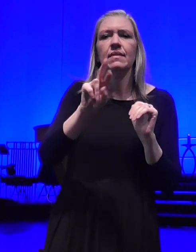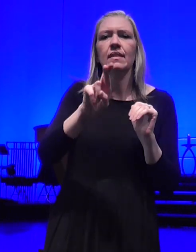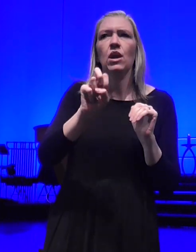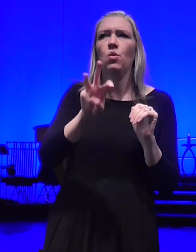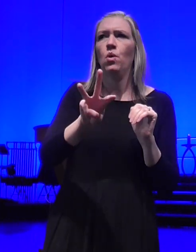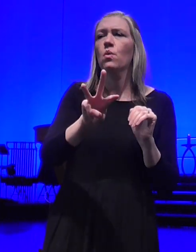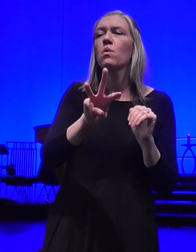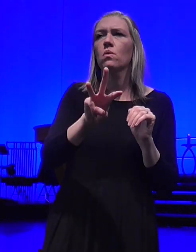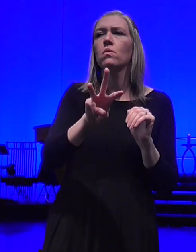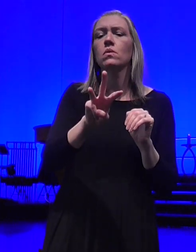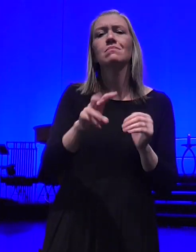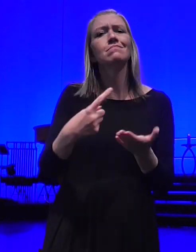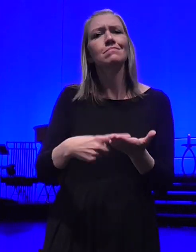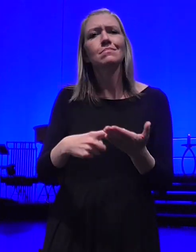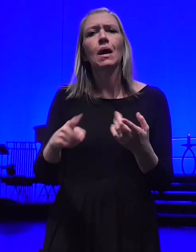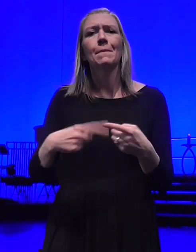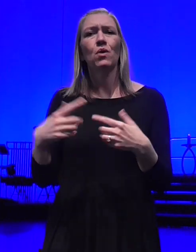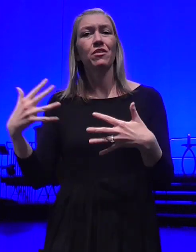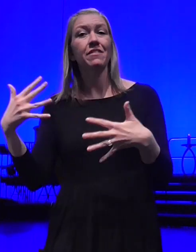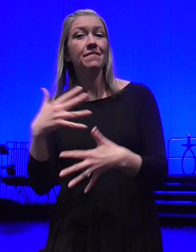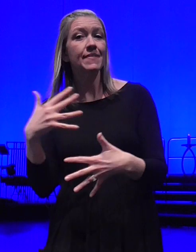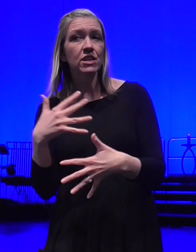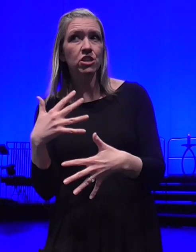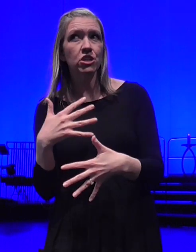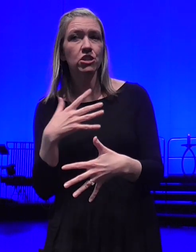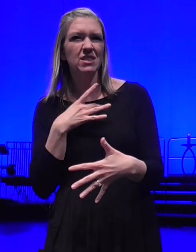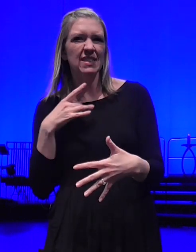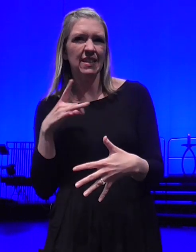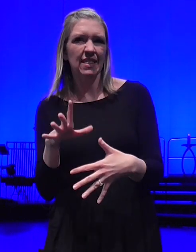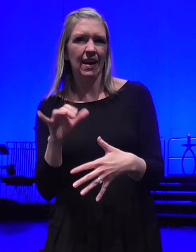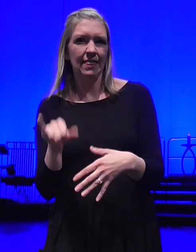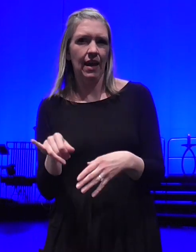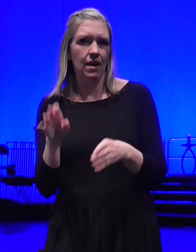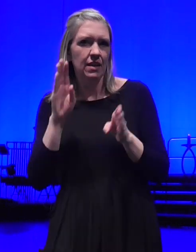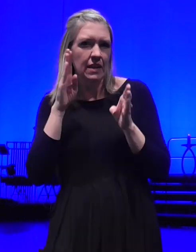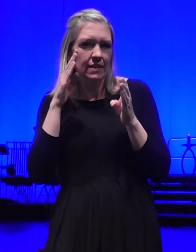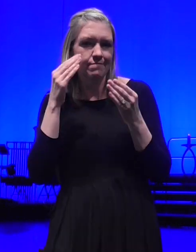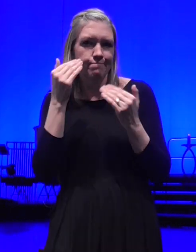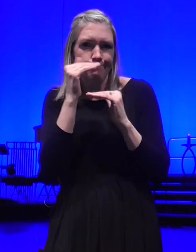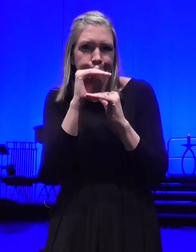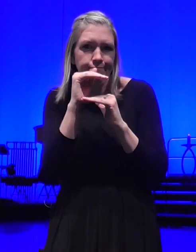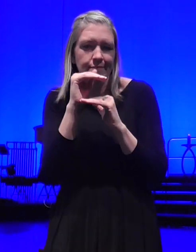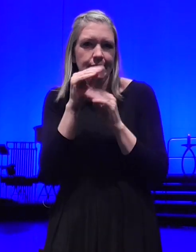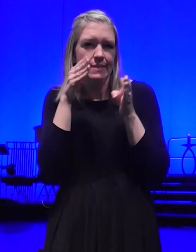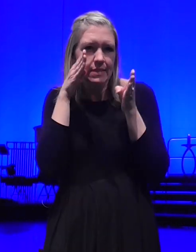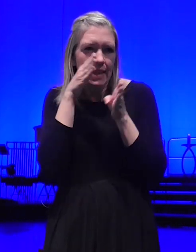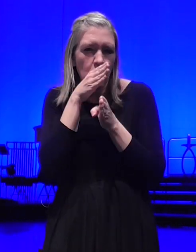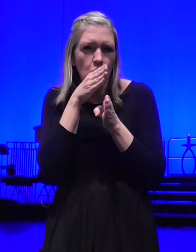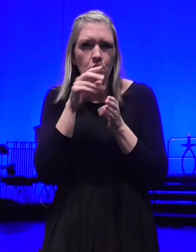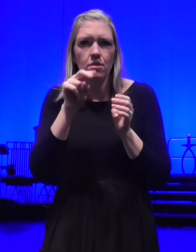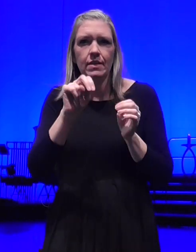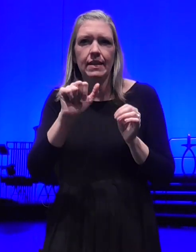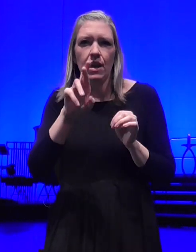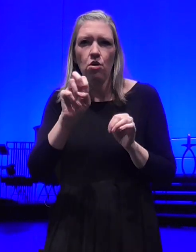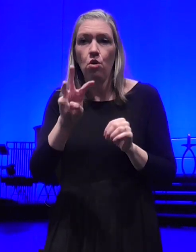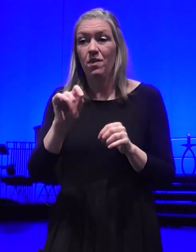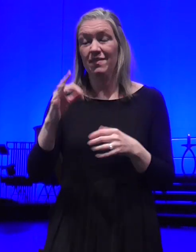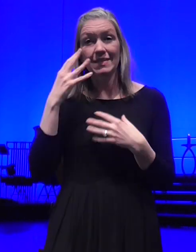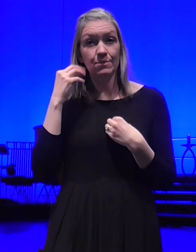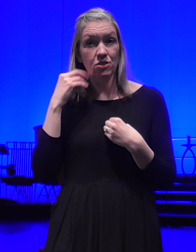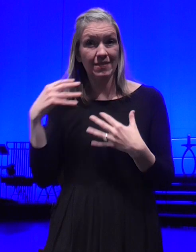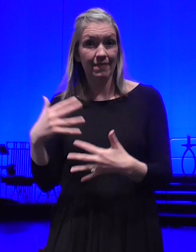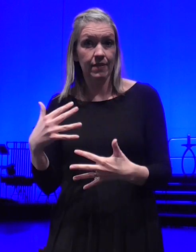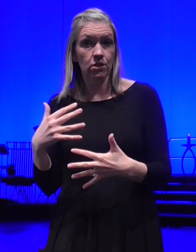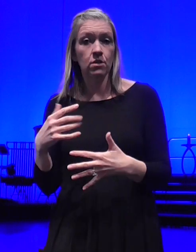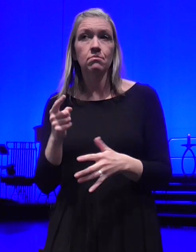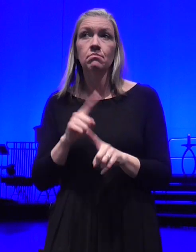that fear doesn't like that narrowness. We want nothing to do with narrowness when we're in fear. And yet the